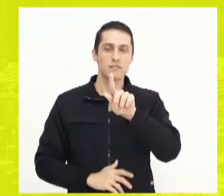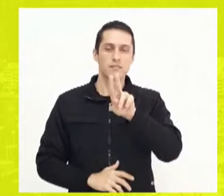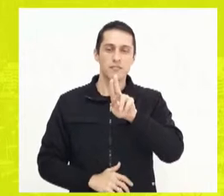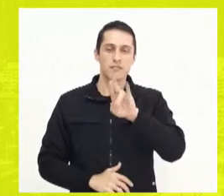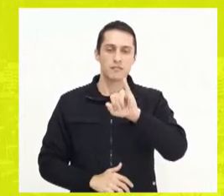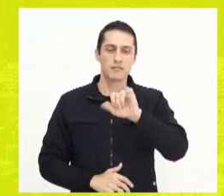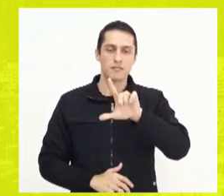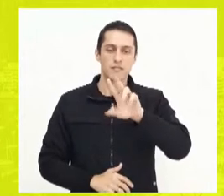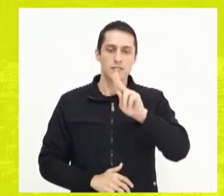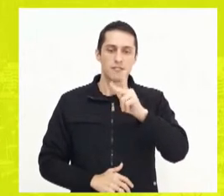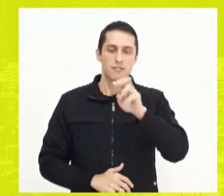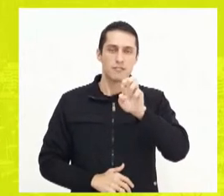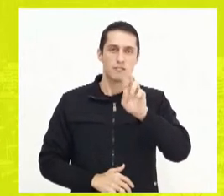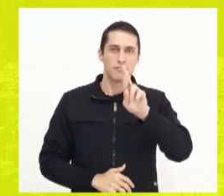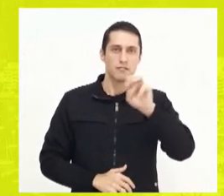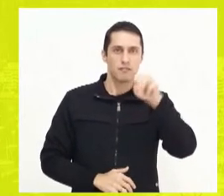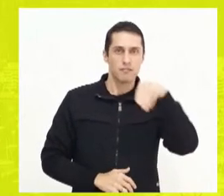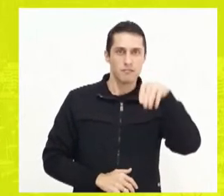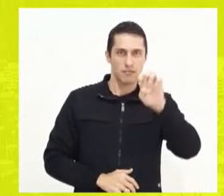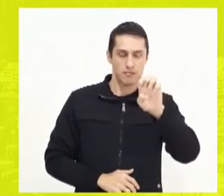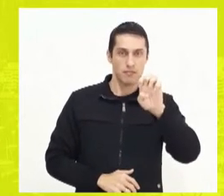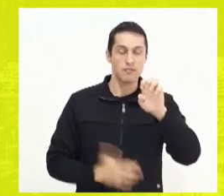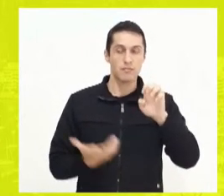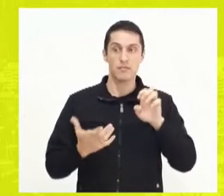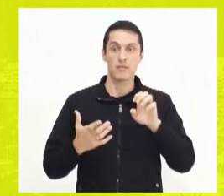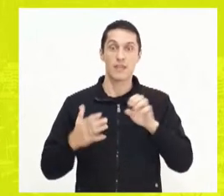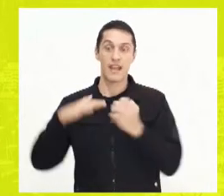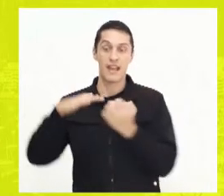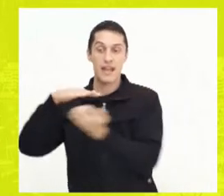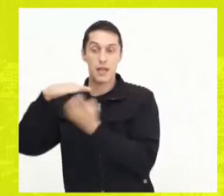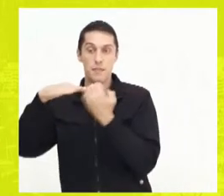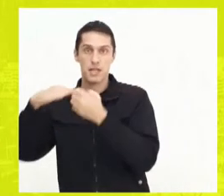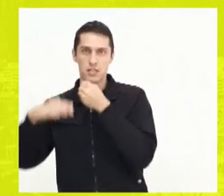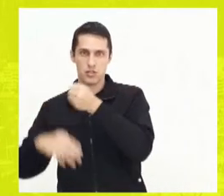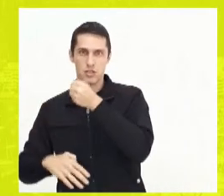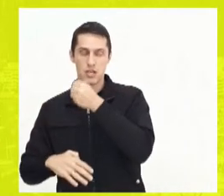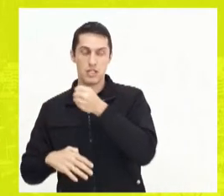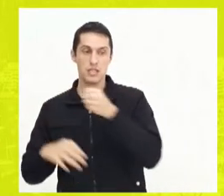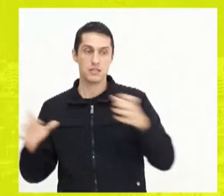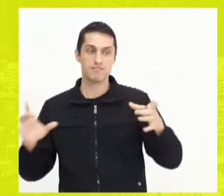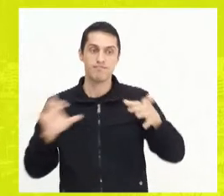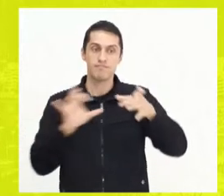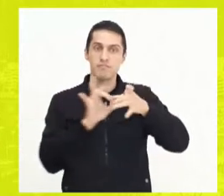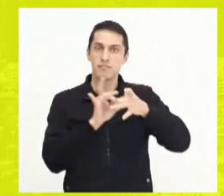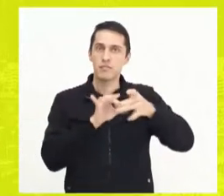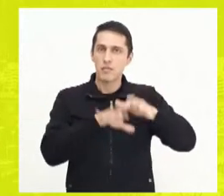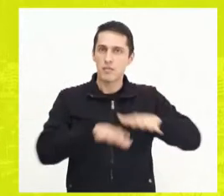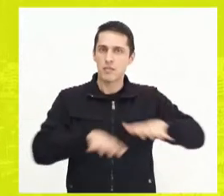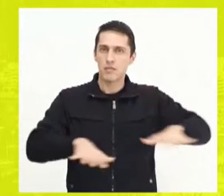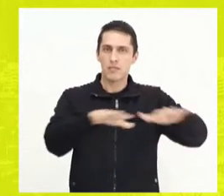i'd like to talk about this relationship